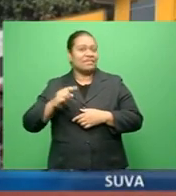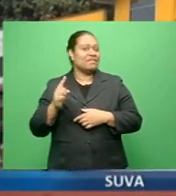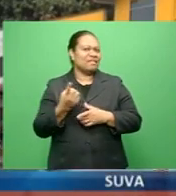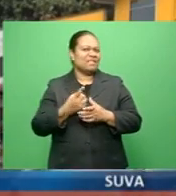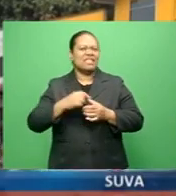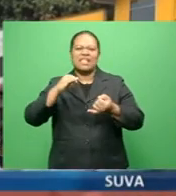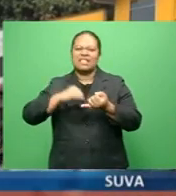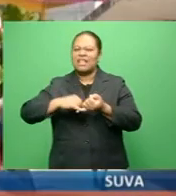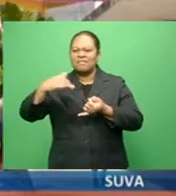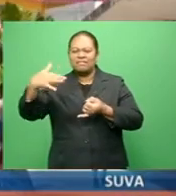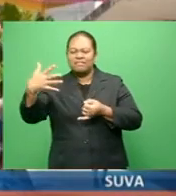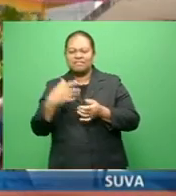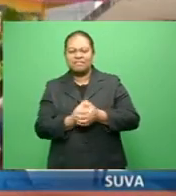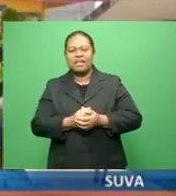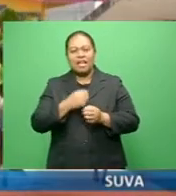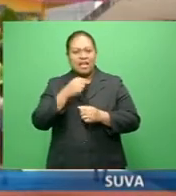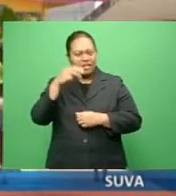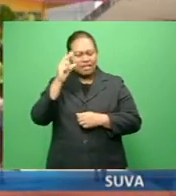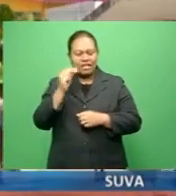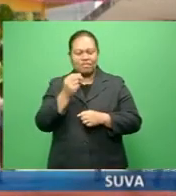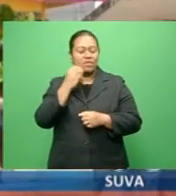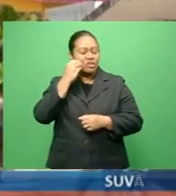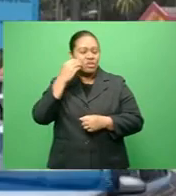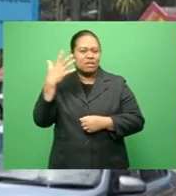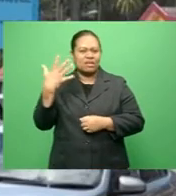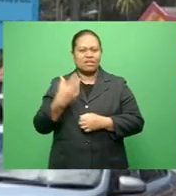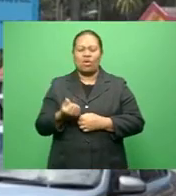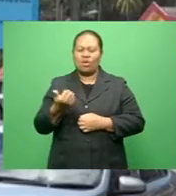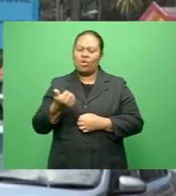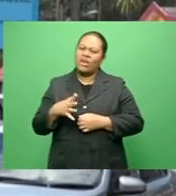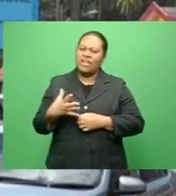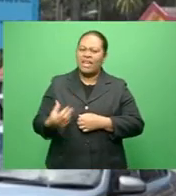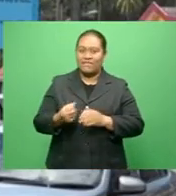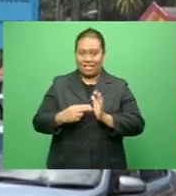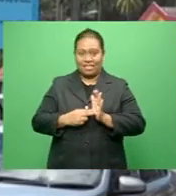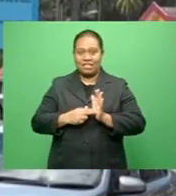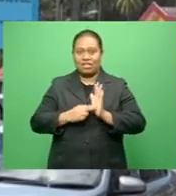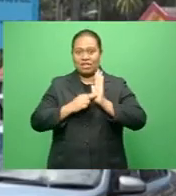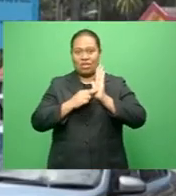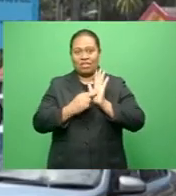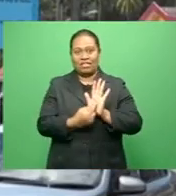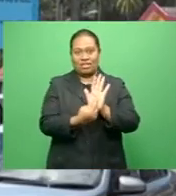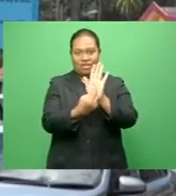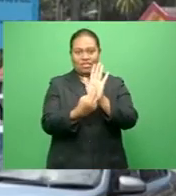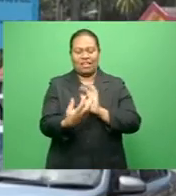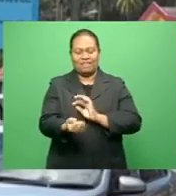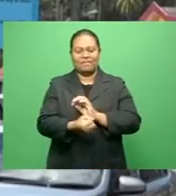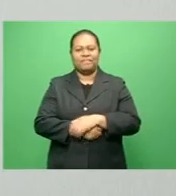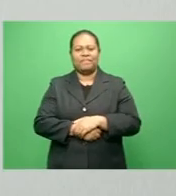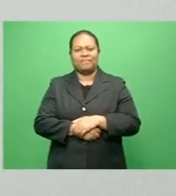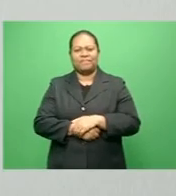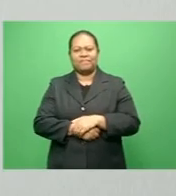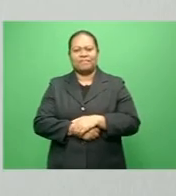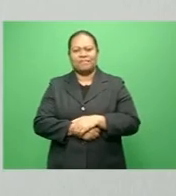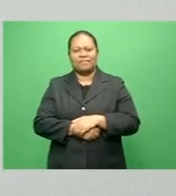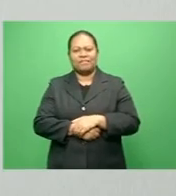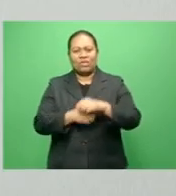Suntec branch with 3 existing supermarkets already serving the northerners. Since COVID-19